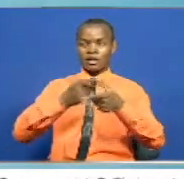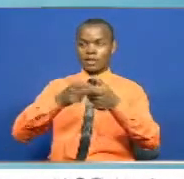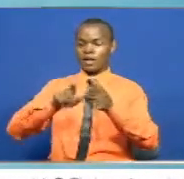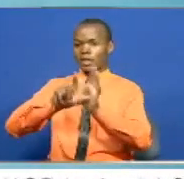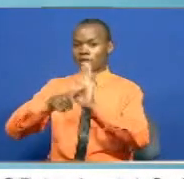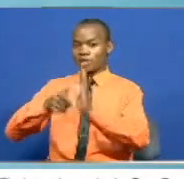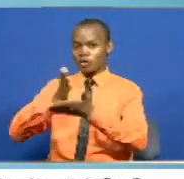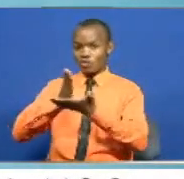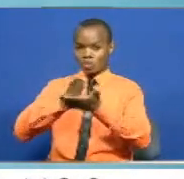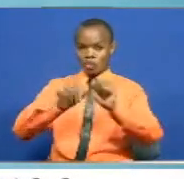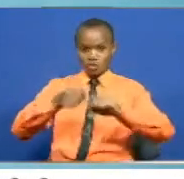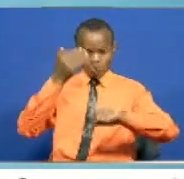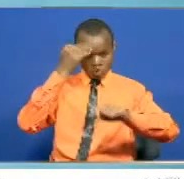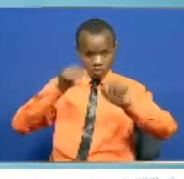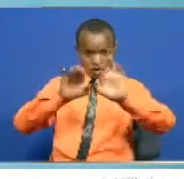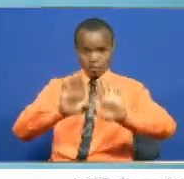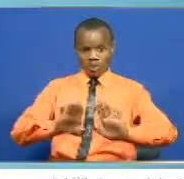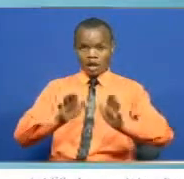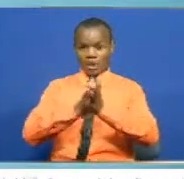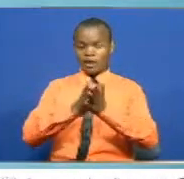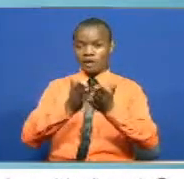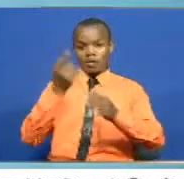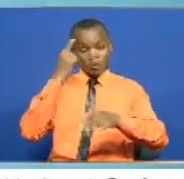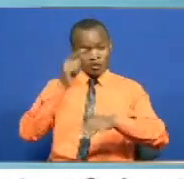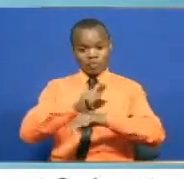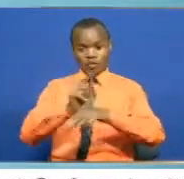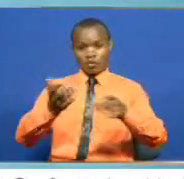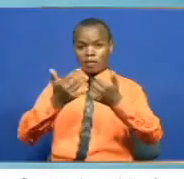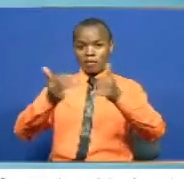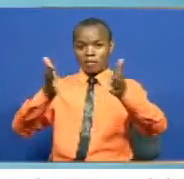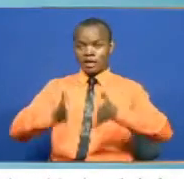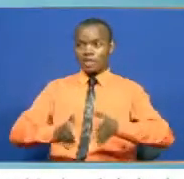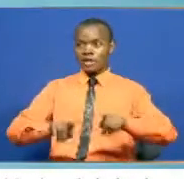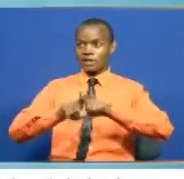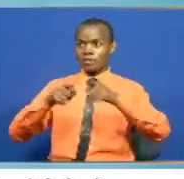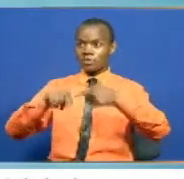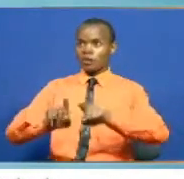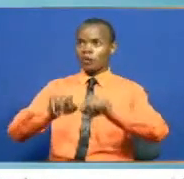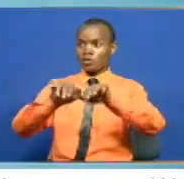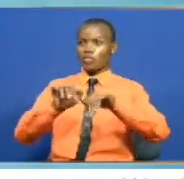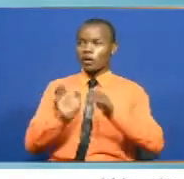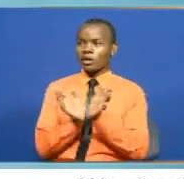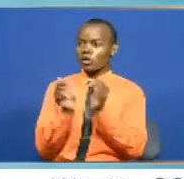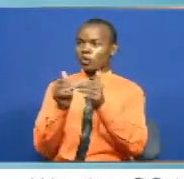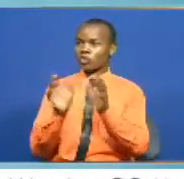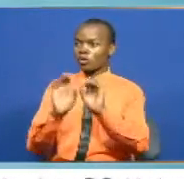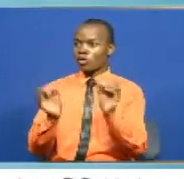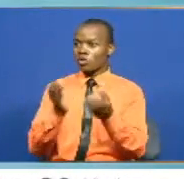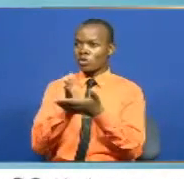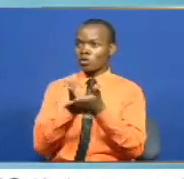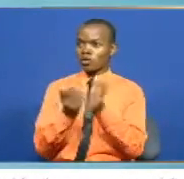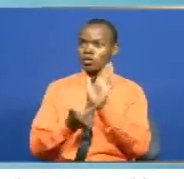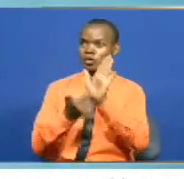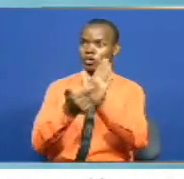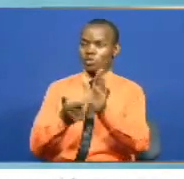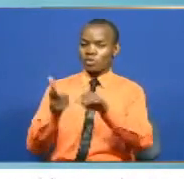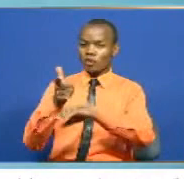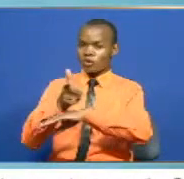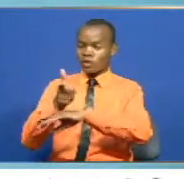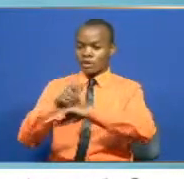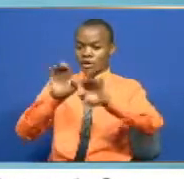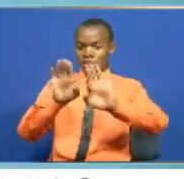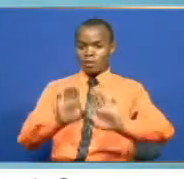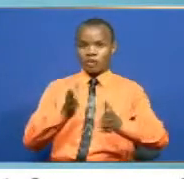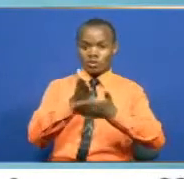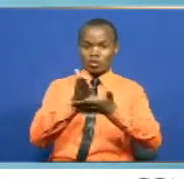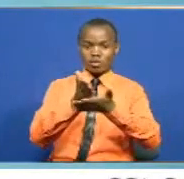very, very important and very necessary for you as a player. Even by yourself, you don't have to wait for the coach to come and show you film, or you have to go